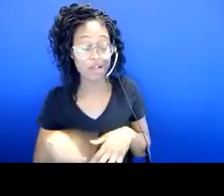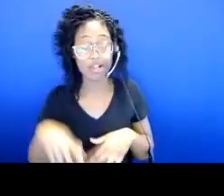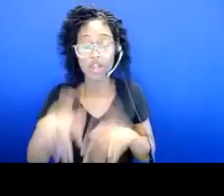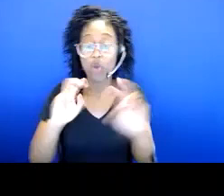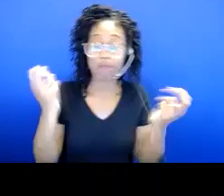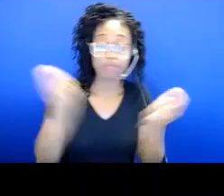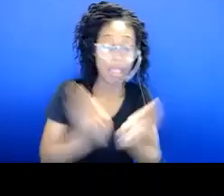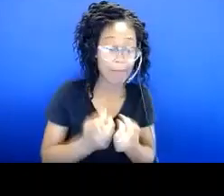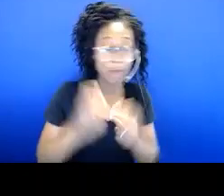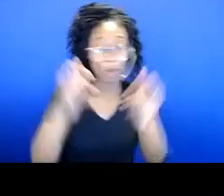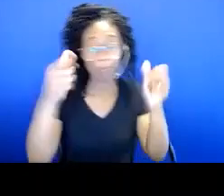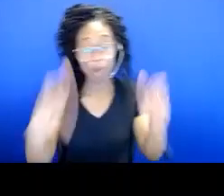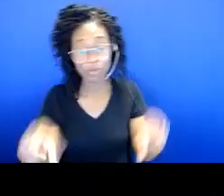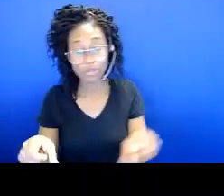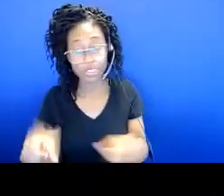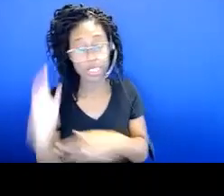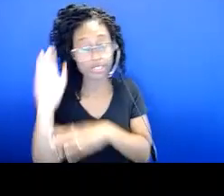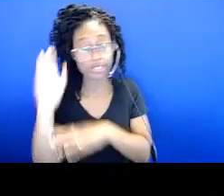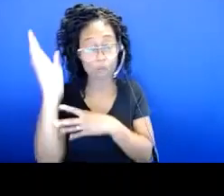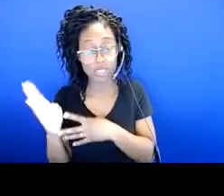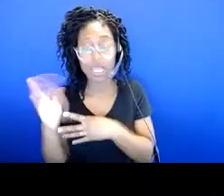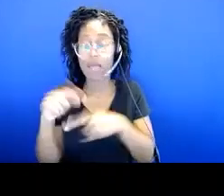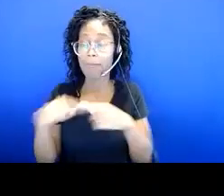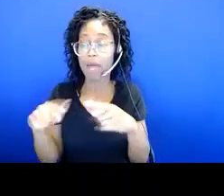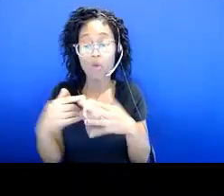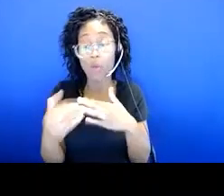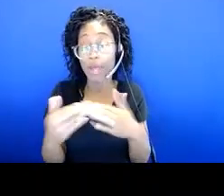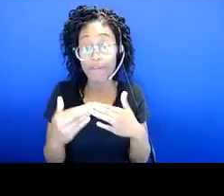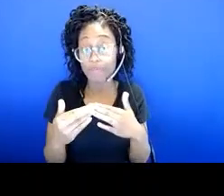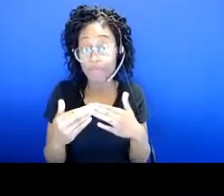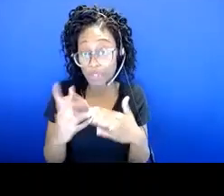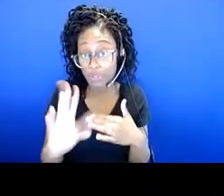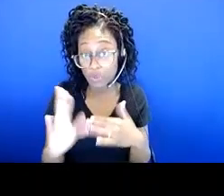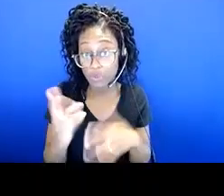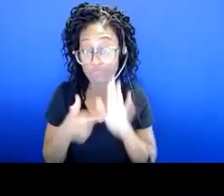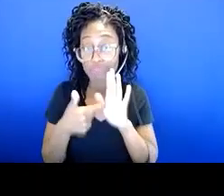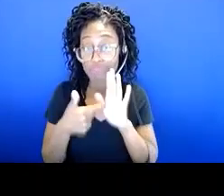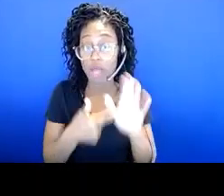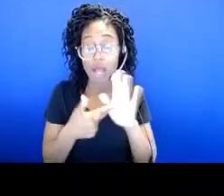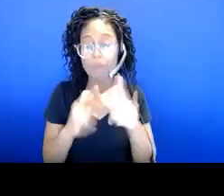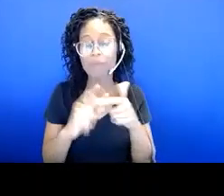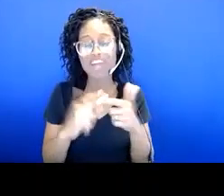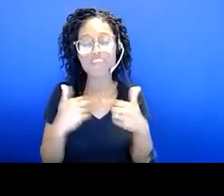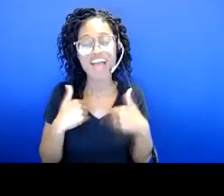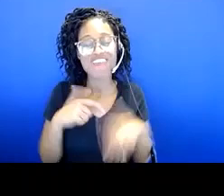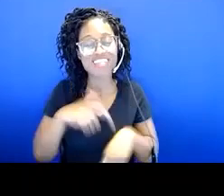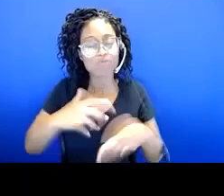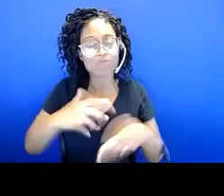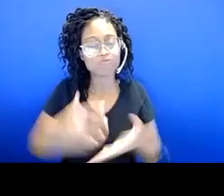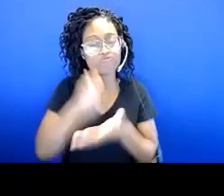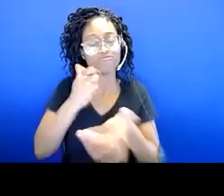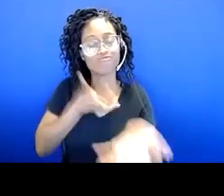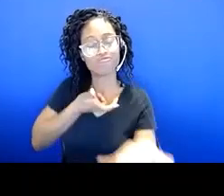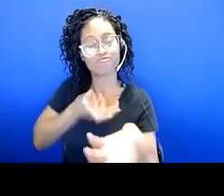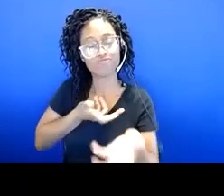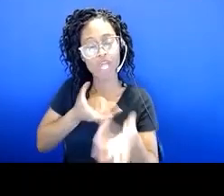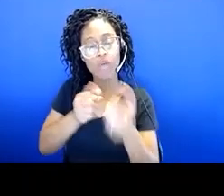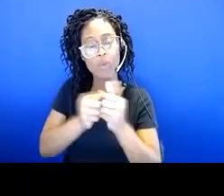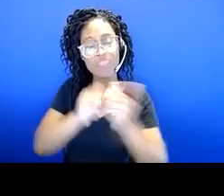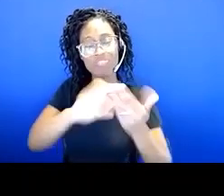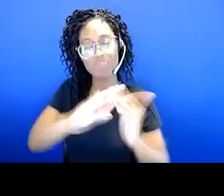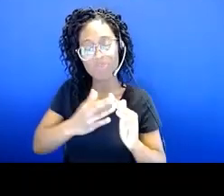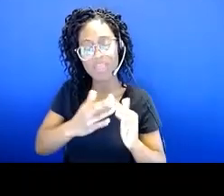the time to engage with the post-event community in sharing your work by